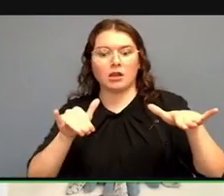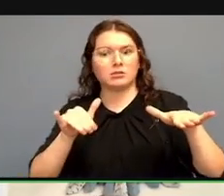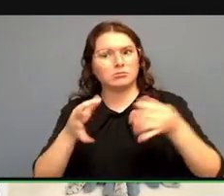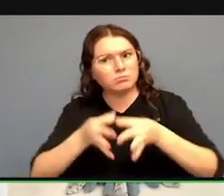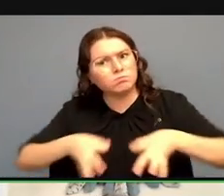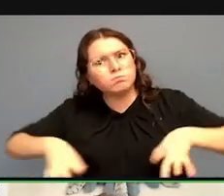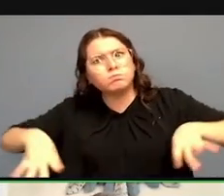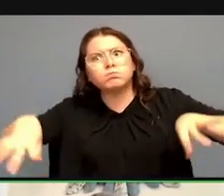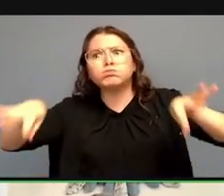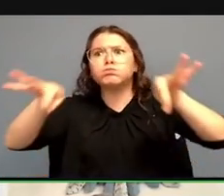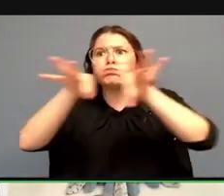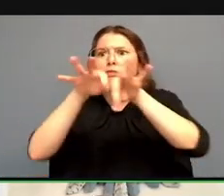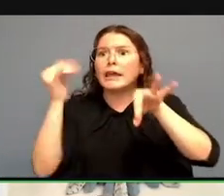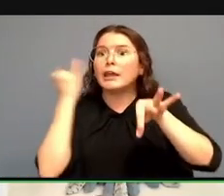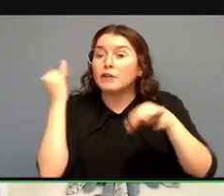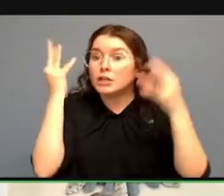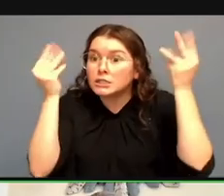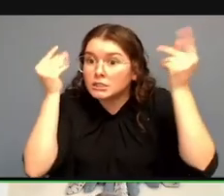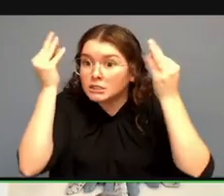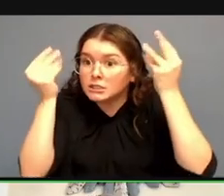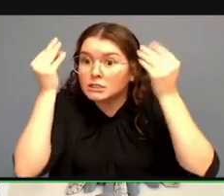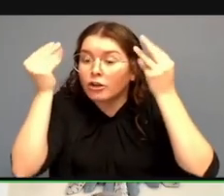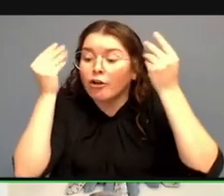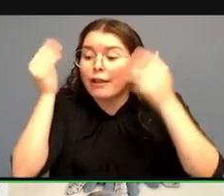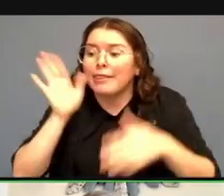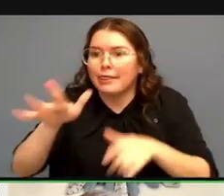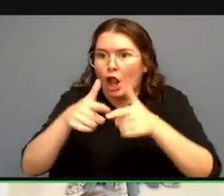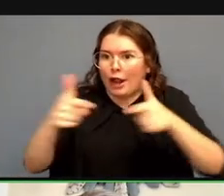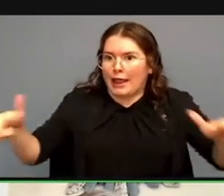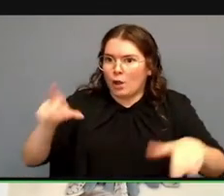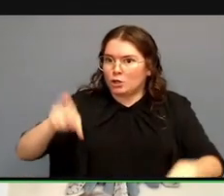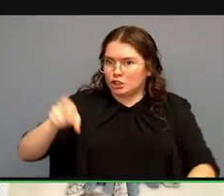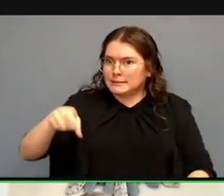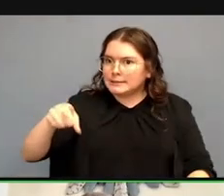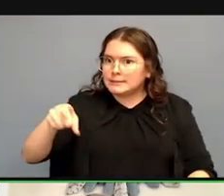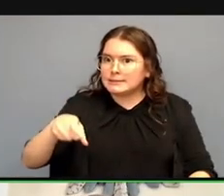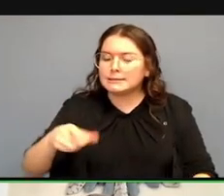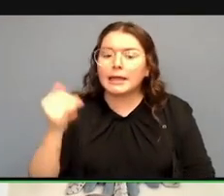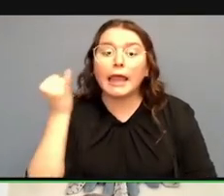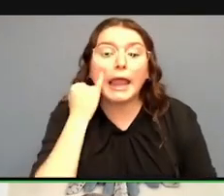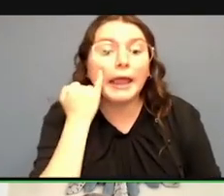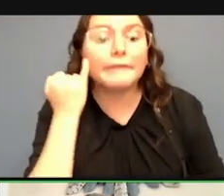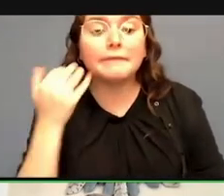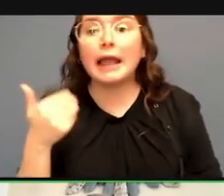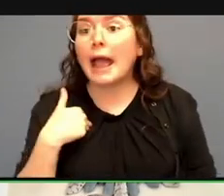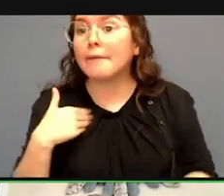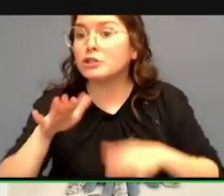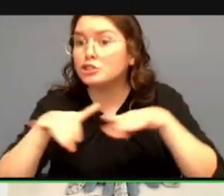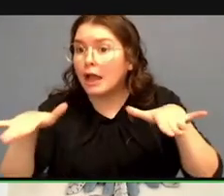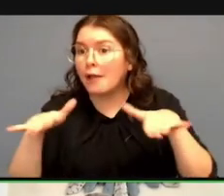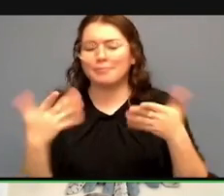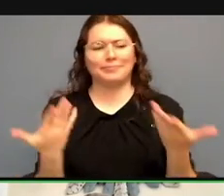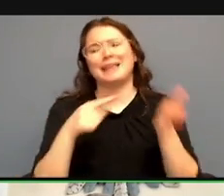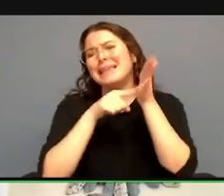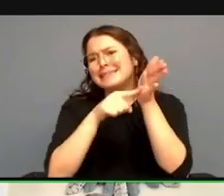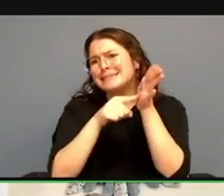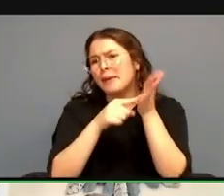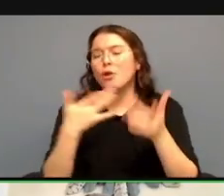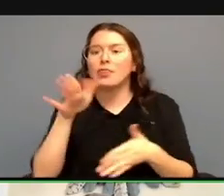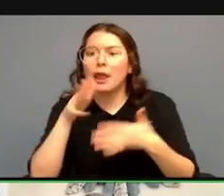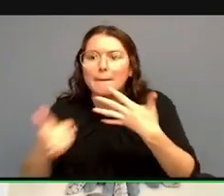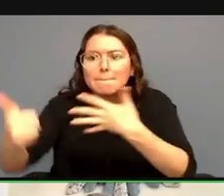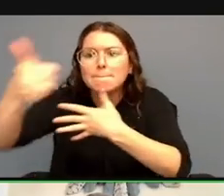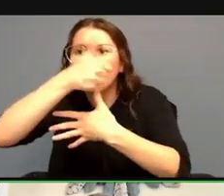important if we're considering their language needs. If we have a child, for example, whose primary mode